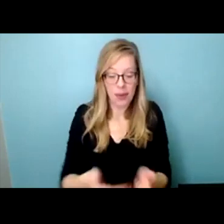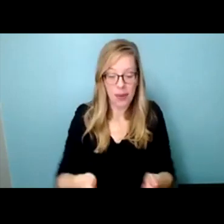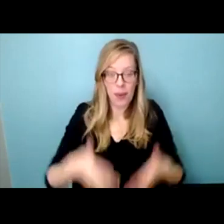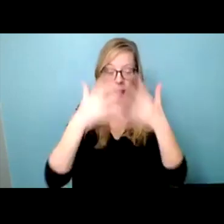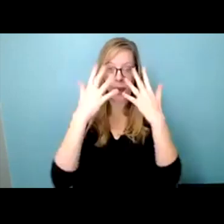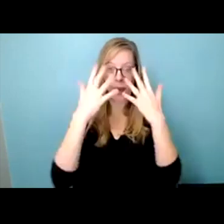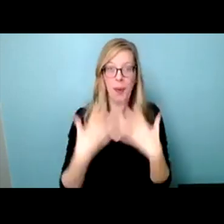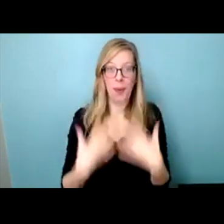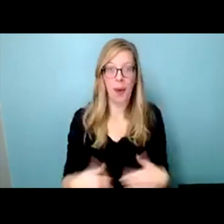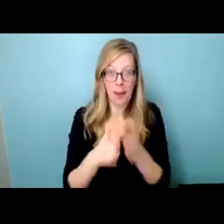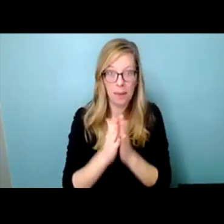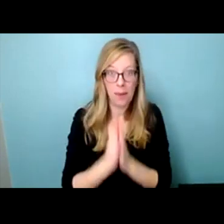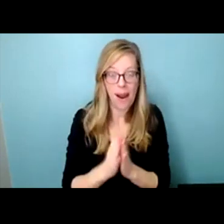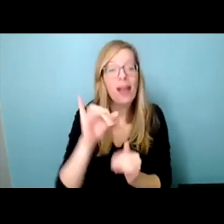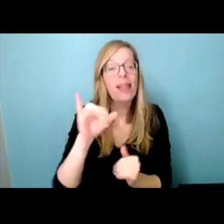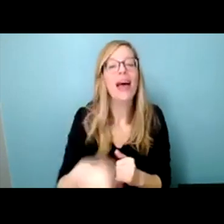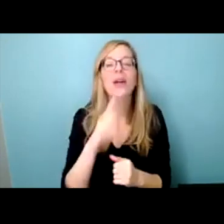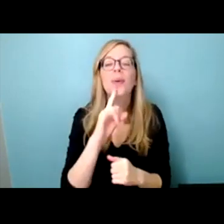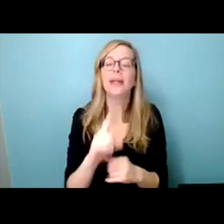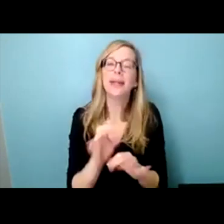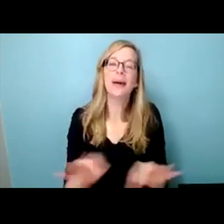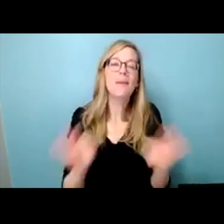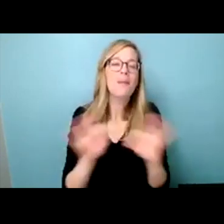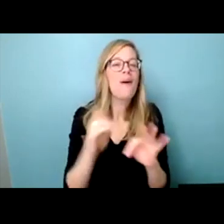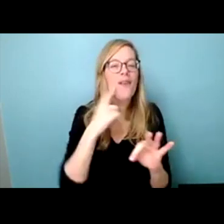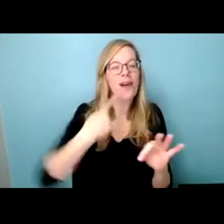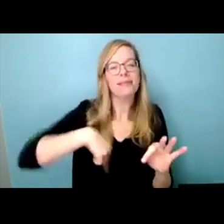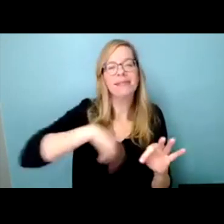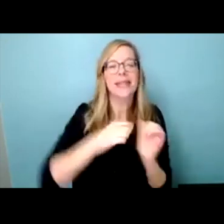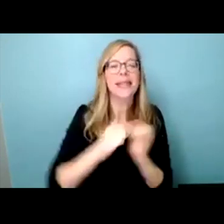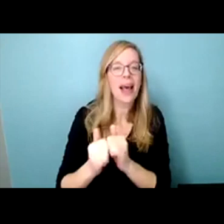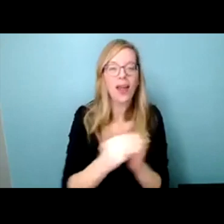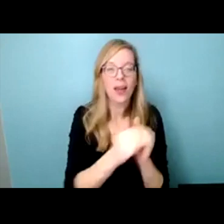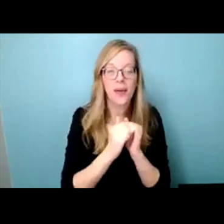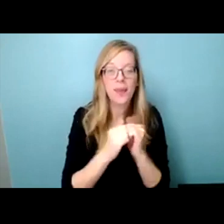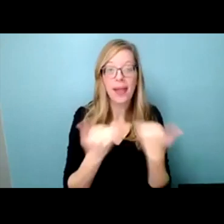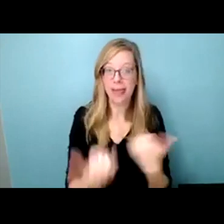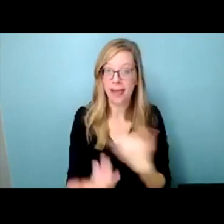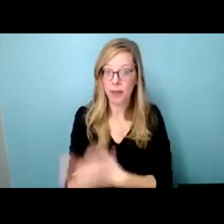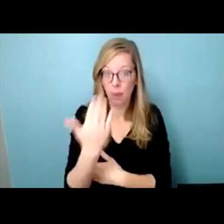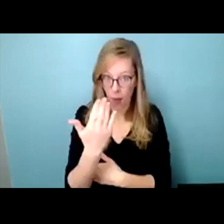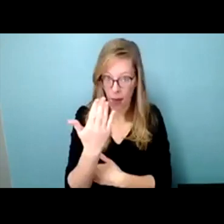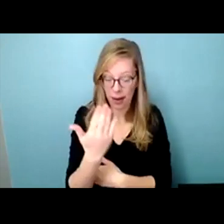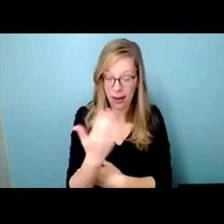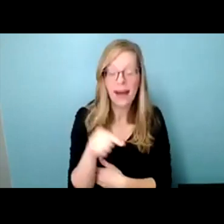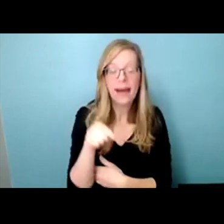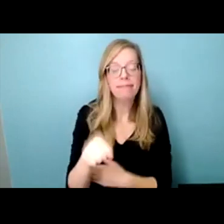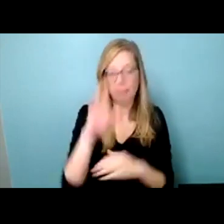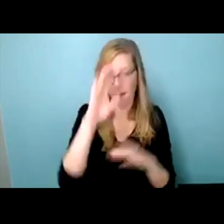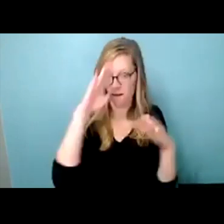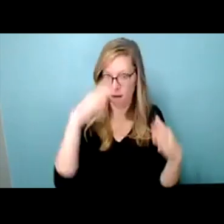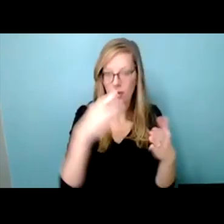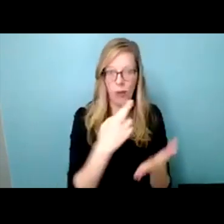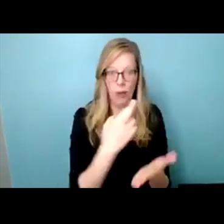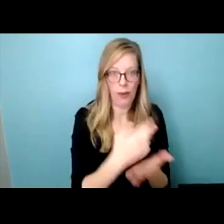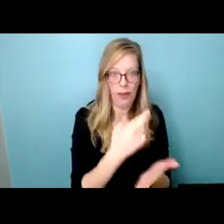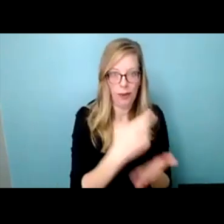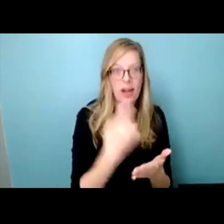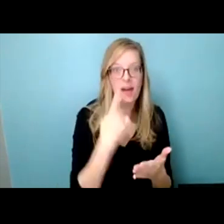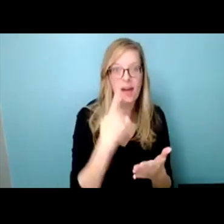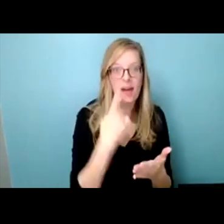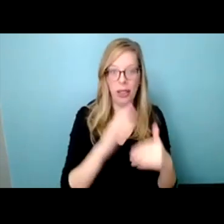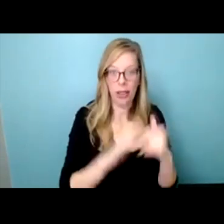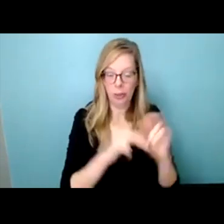day and our morning here together. So this morning's session is focused on resources for community building, trends